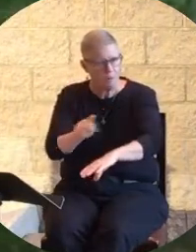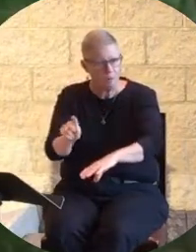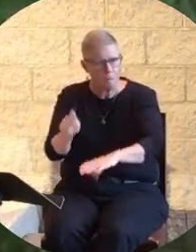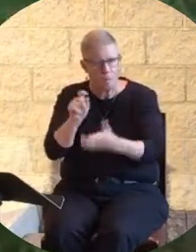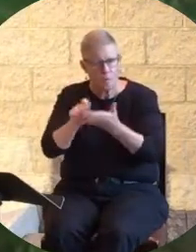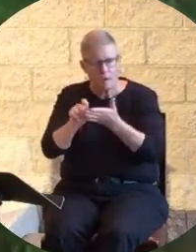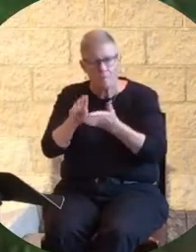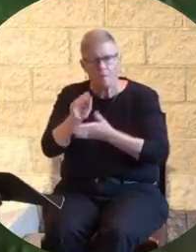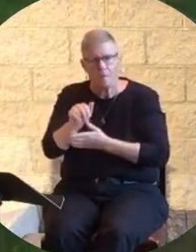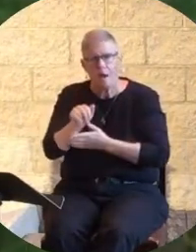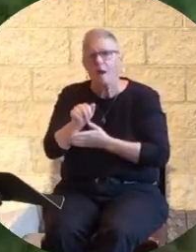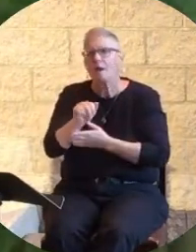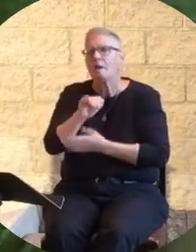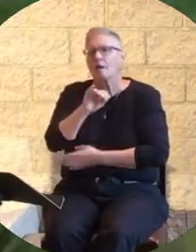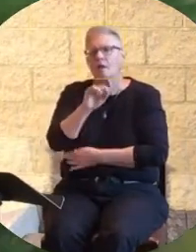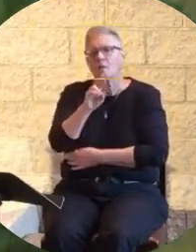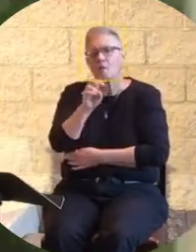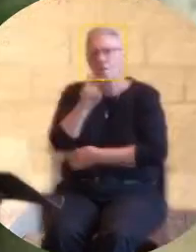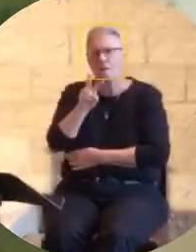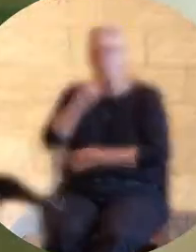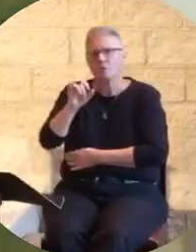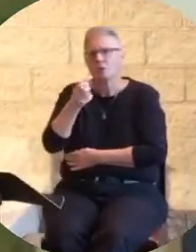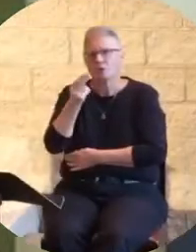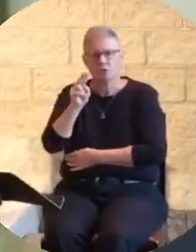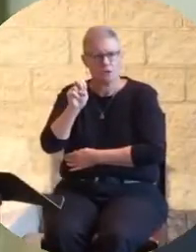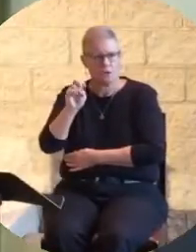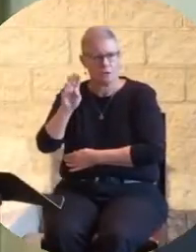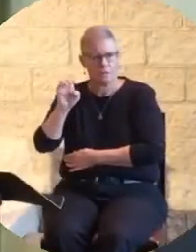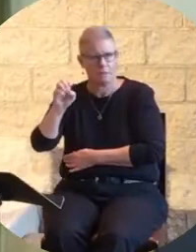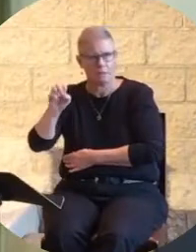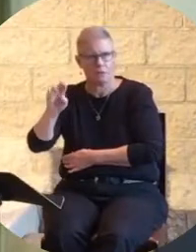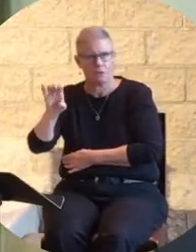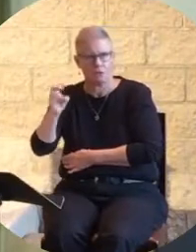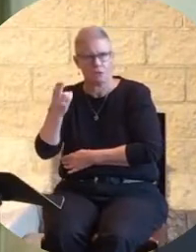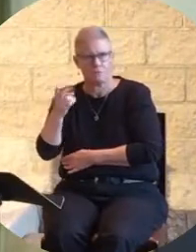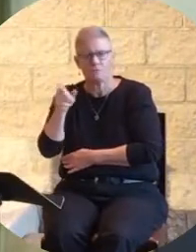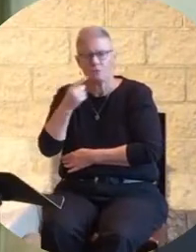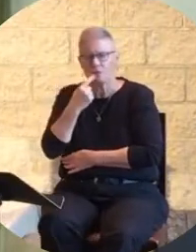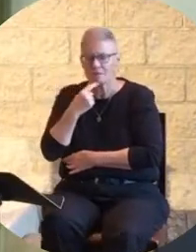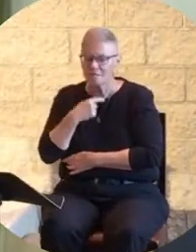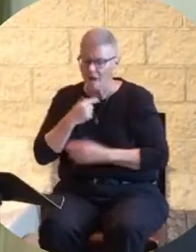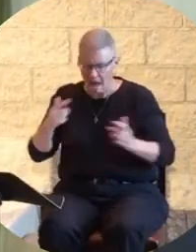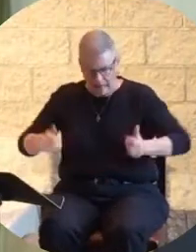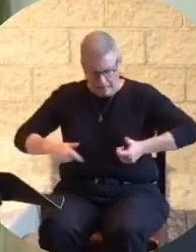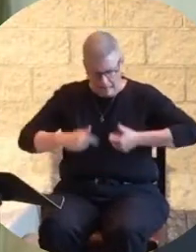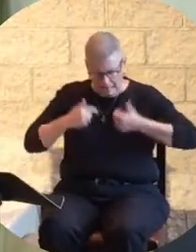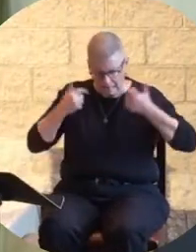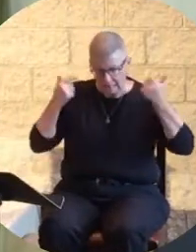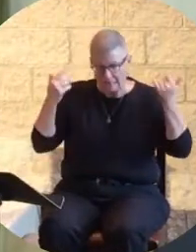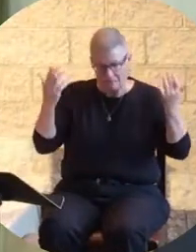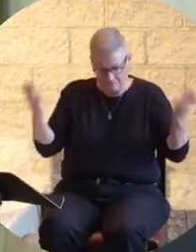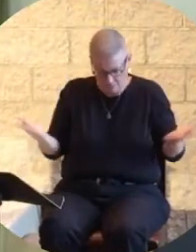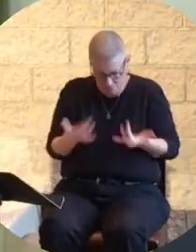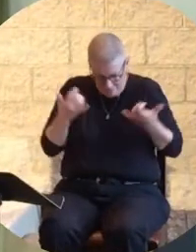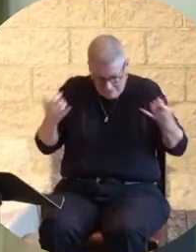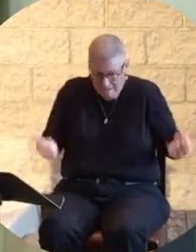And she says, I live in the stormy present. I cannot hear birds as they